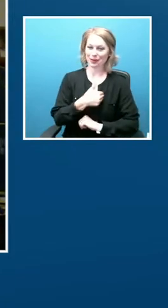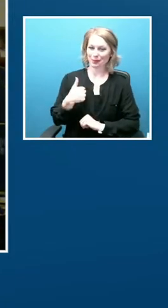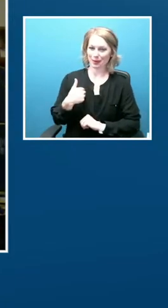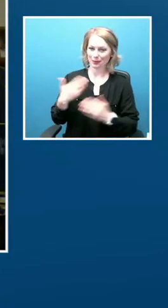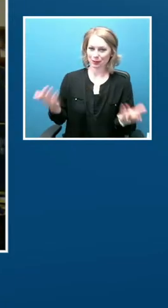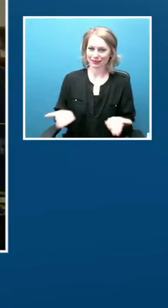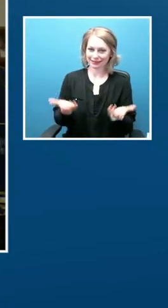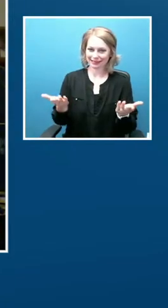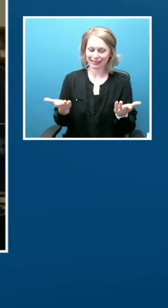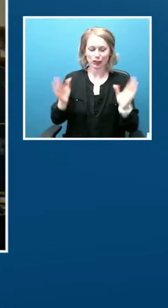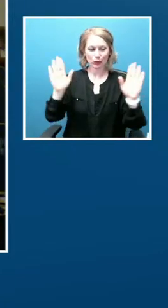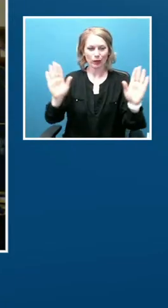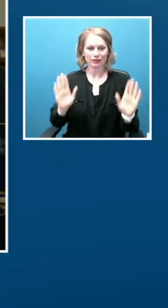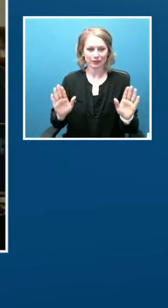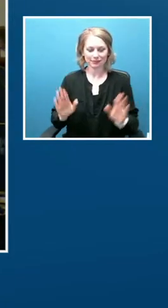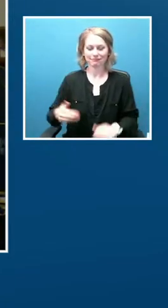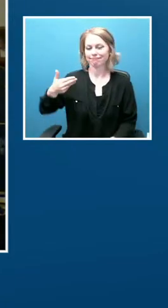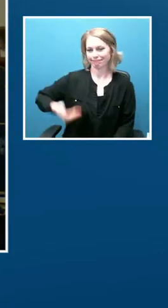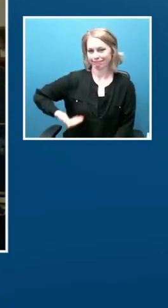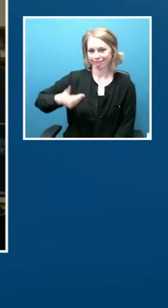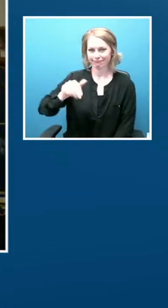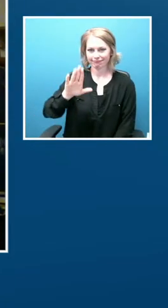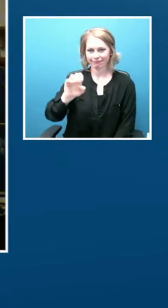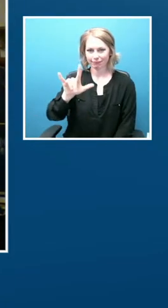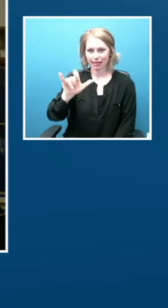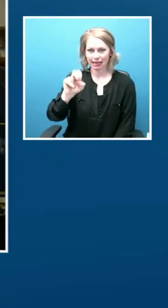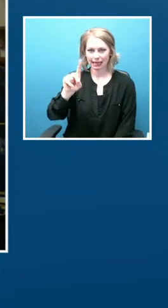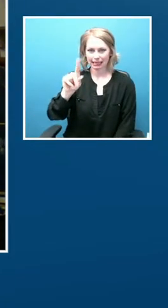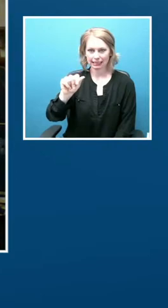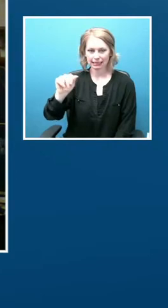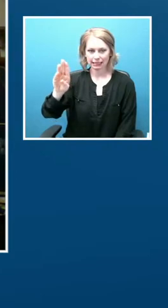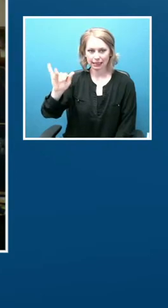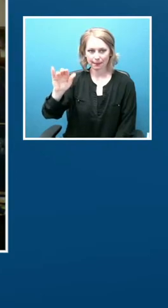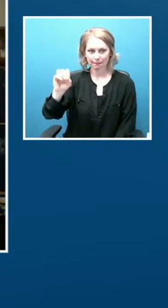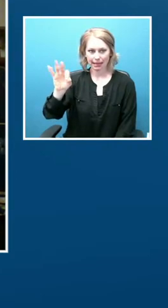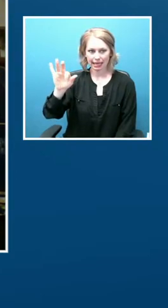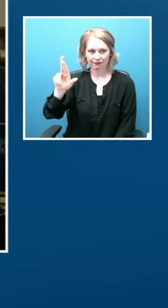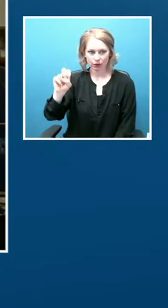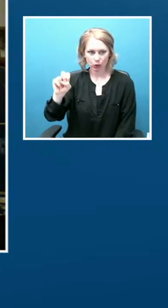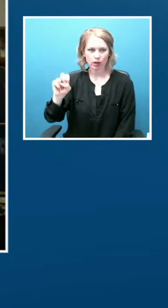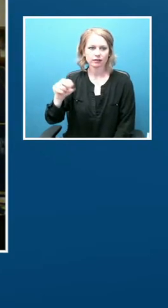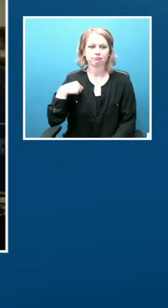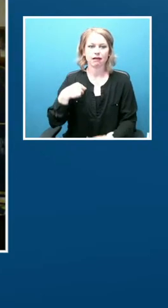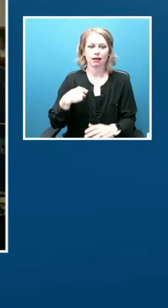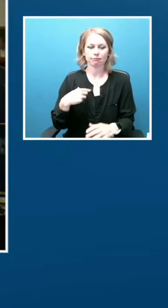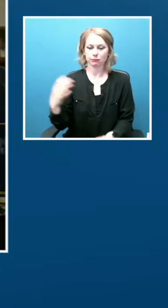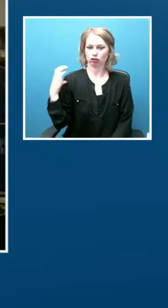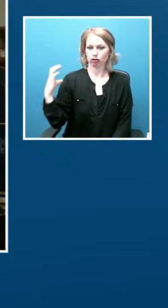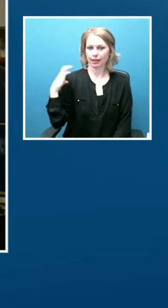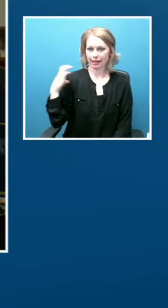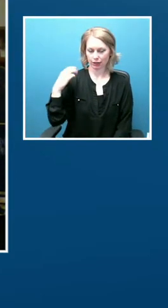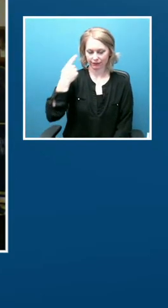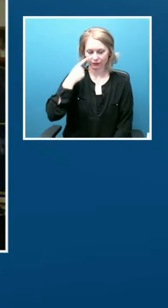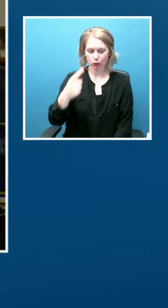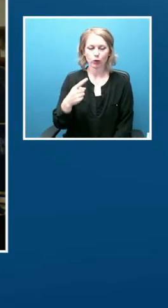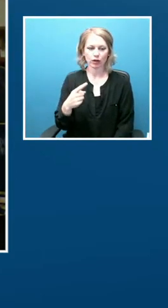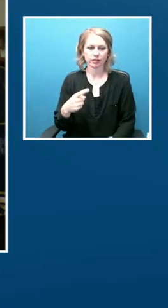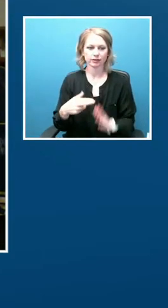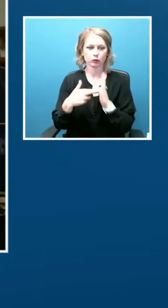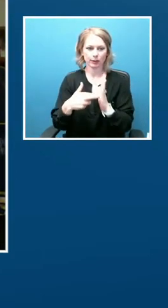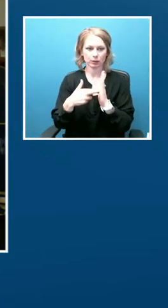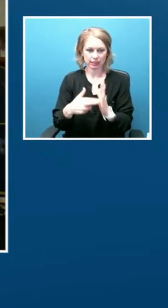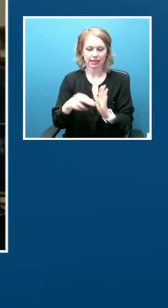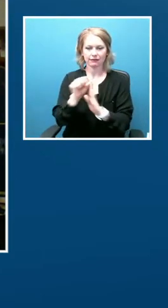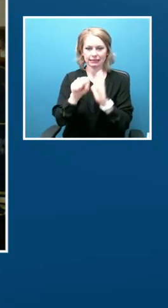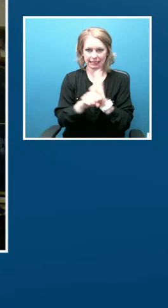committee. I'm Belinda Beaufort, the chair of the West Virginia State Party, and I also have with me our DNC committee